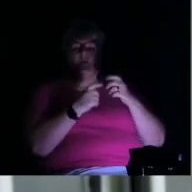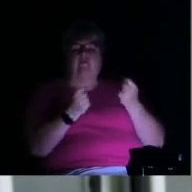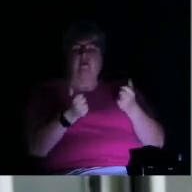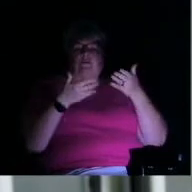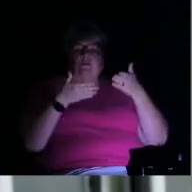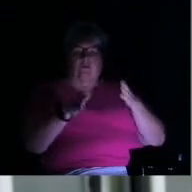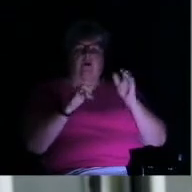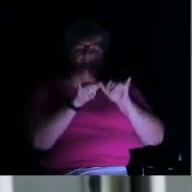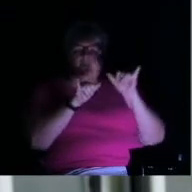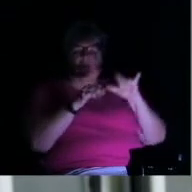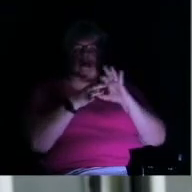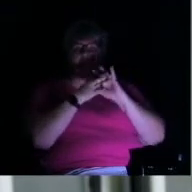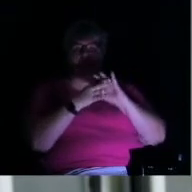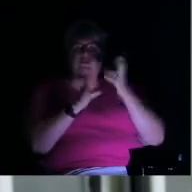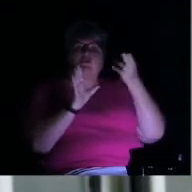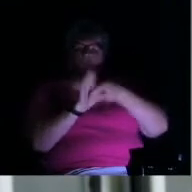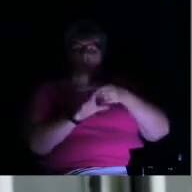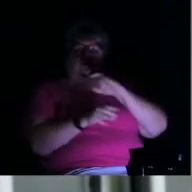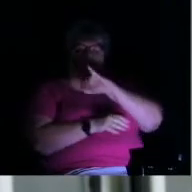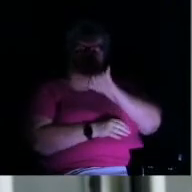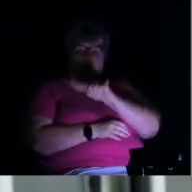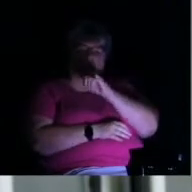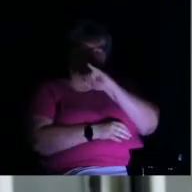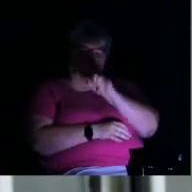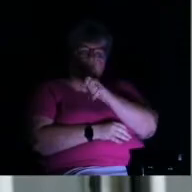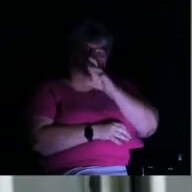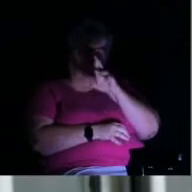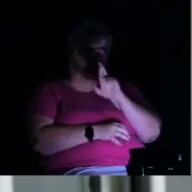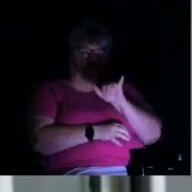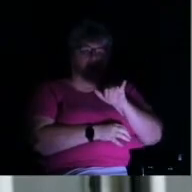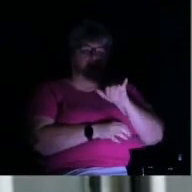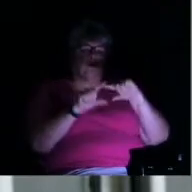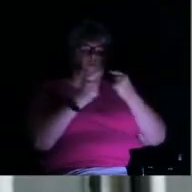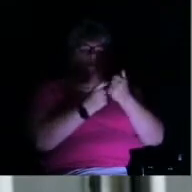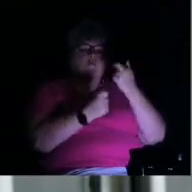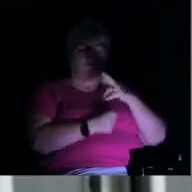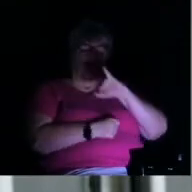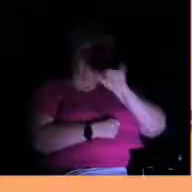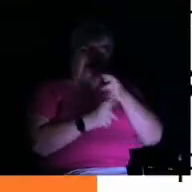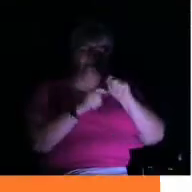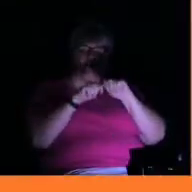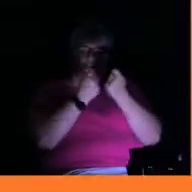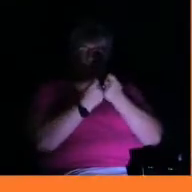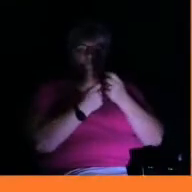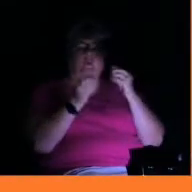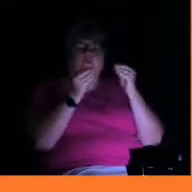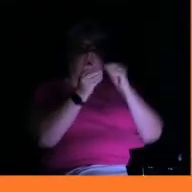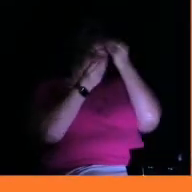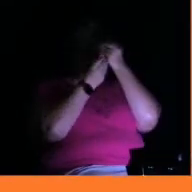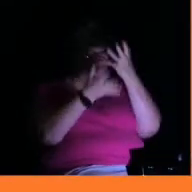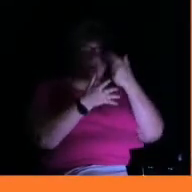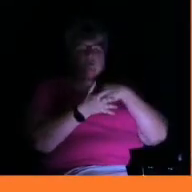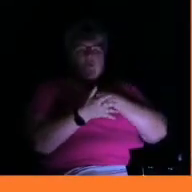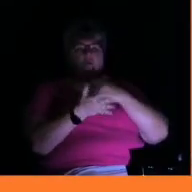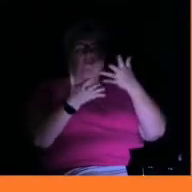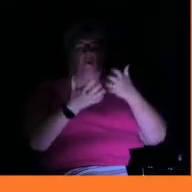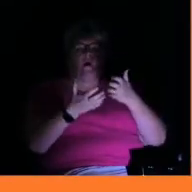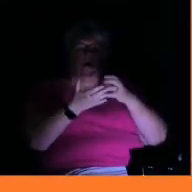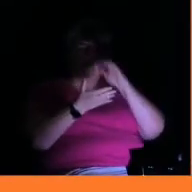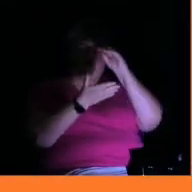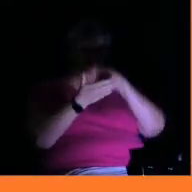the church is through joining a Journey group or the J team. For more information on that, we invite you to fill out our connection